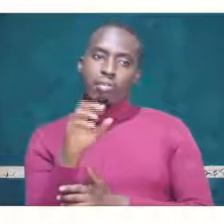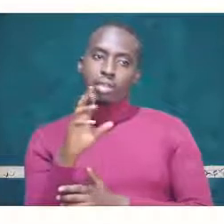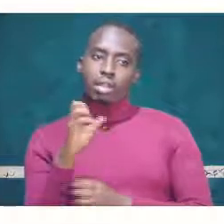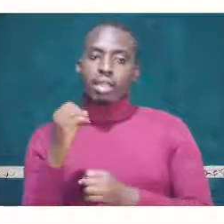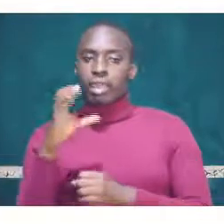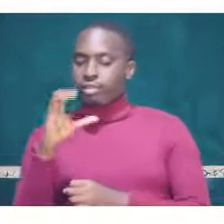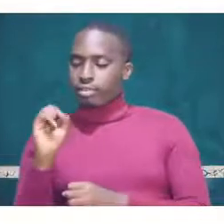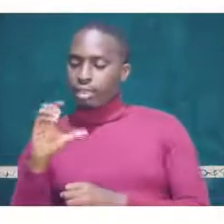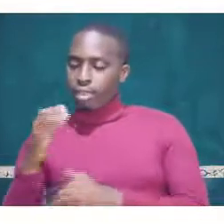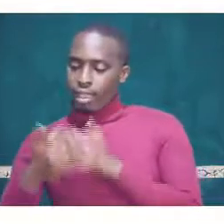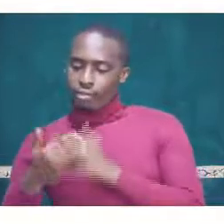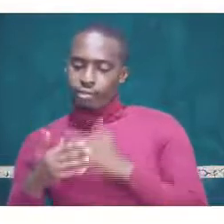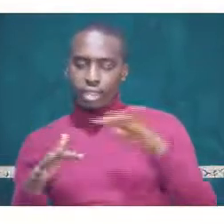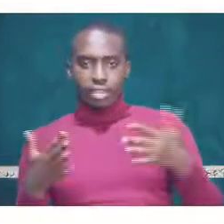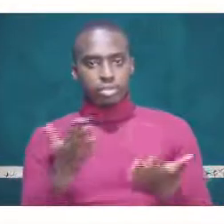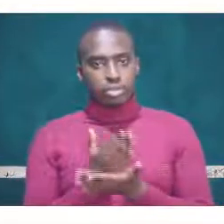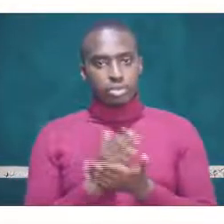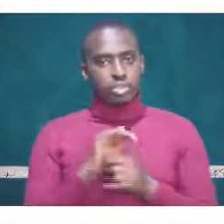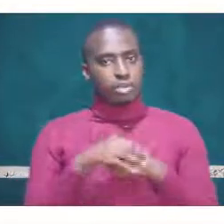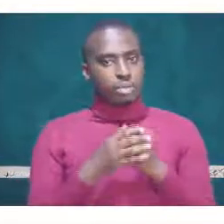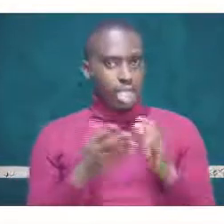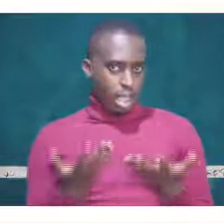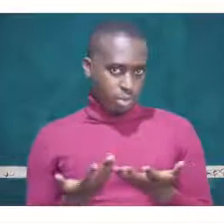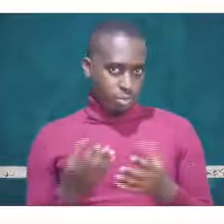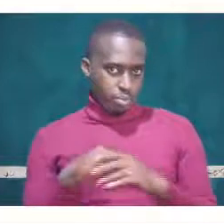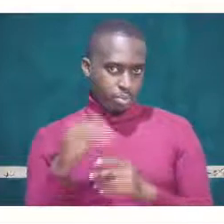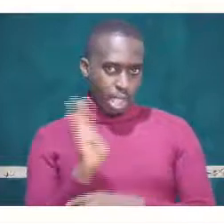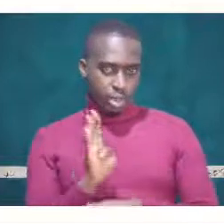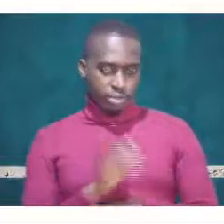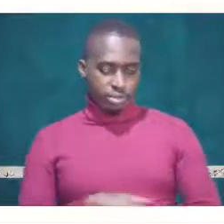capillaries. How is the tissue fluid is going to be formed in biology?